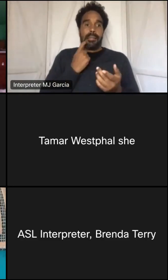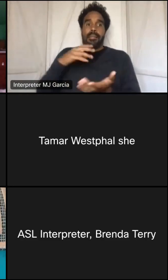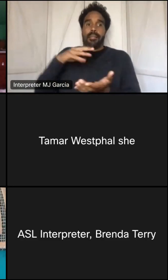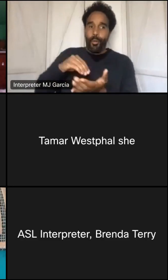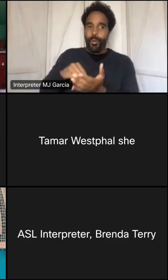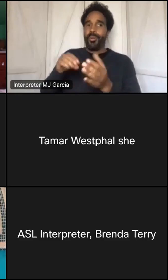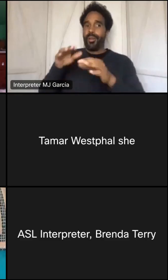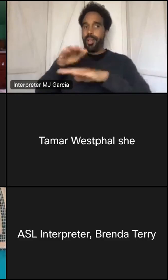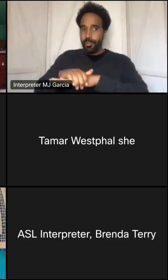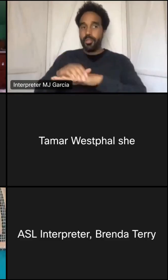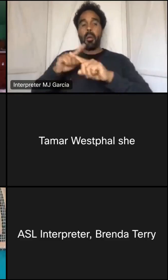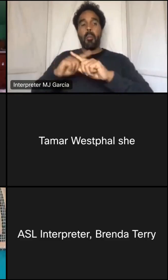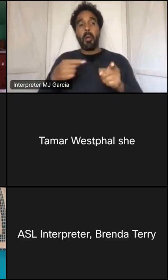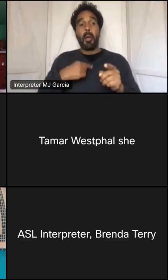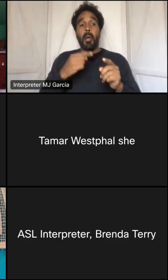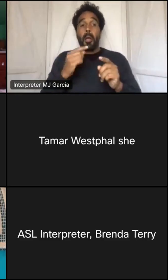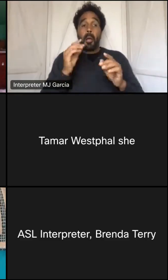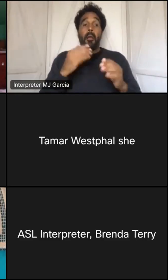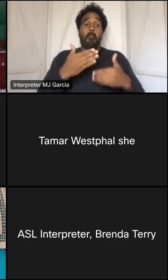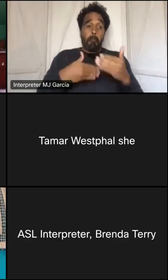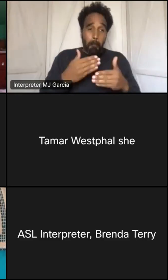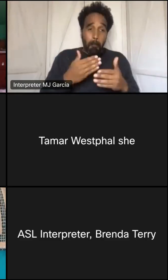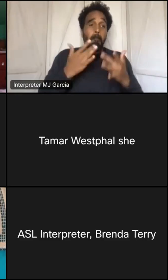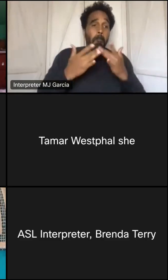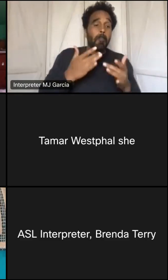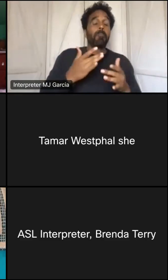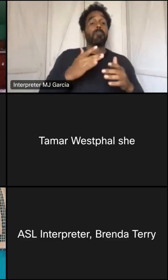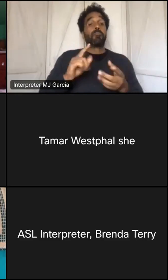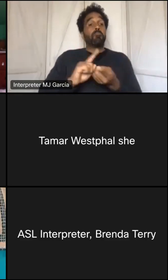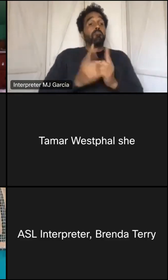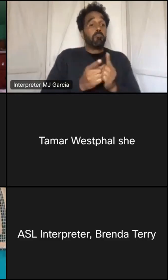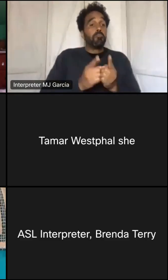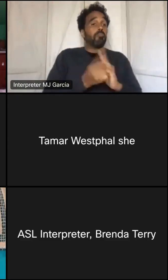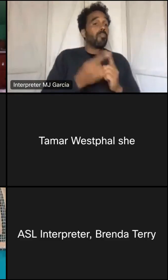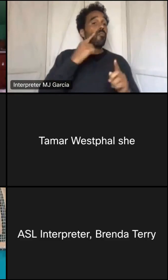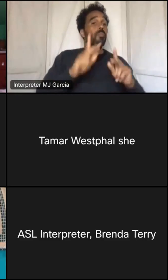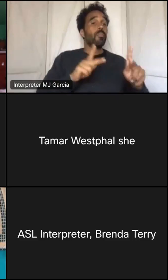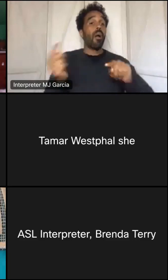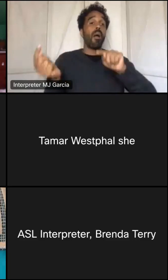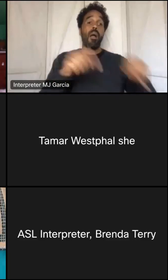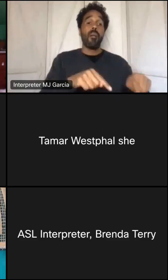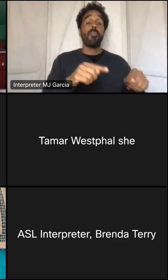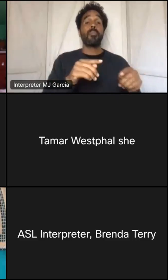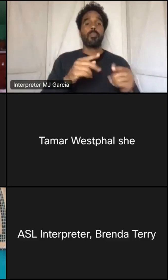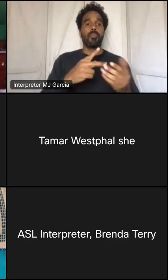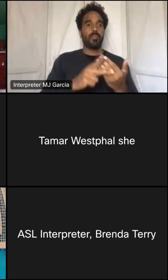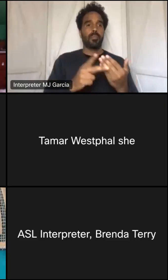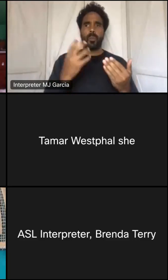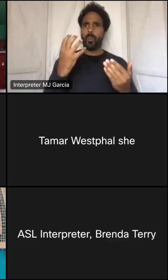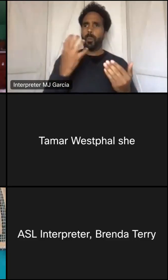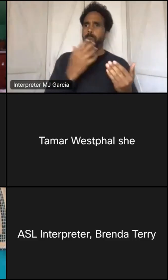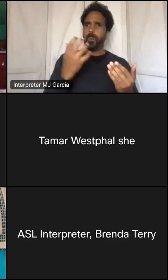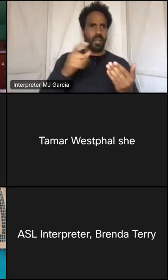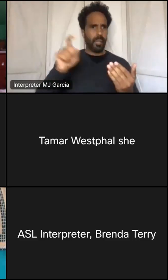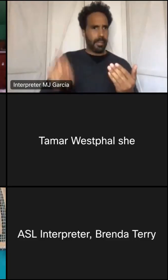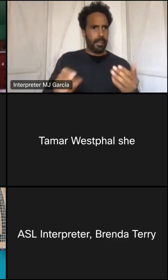as an interpreter for the people that were coming to this program. And I noticed like how much need there was, first